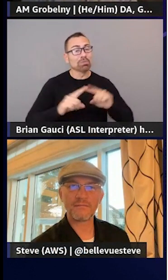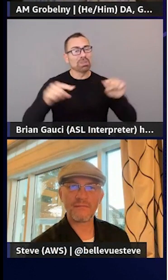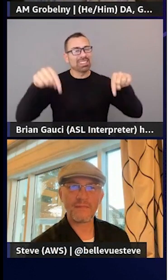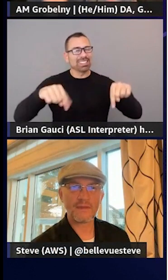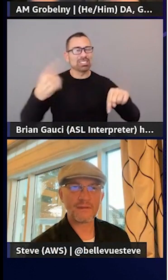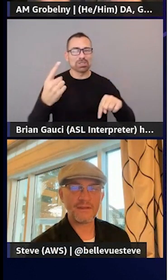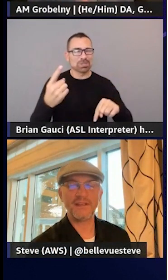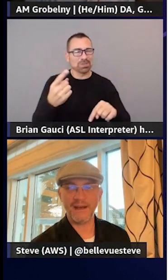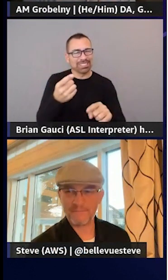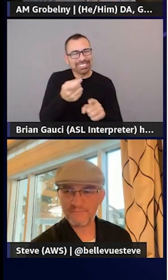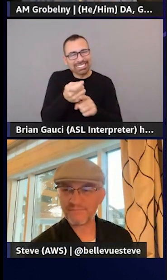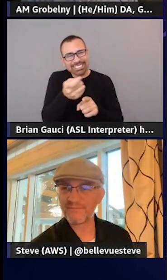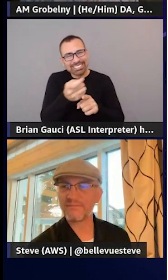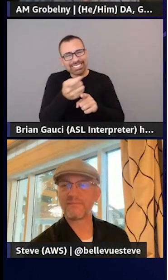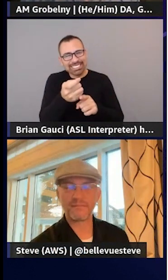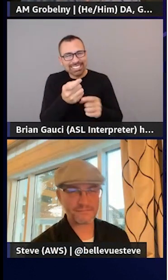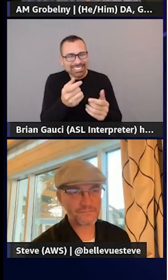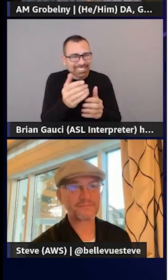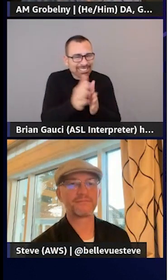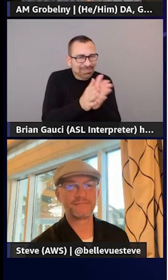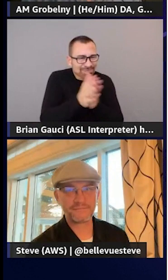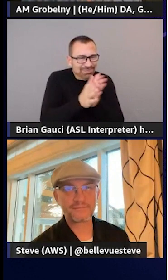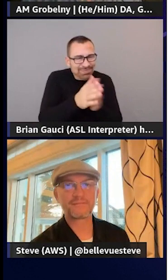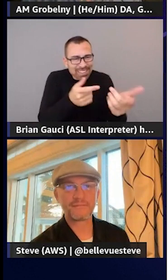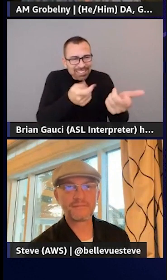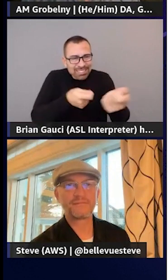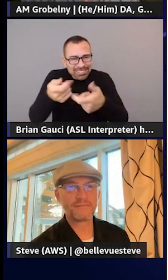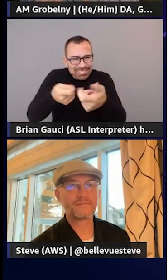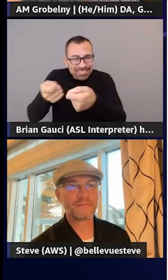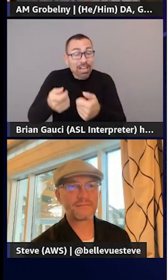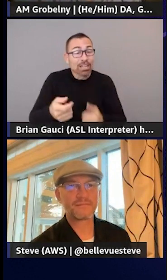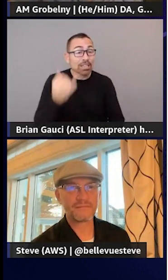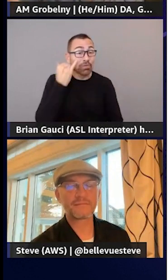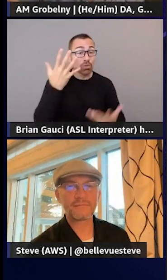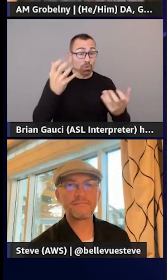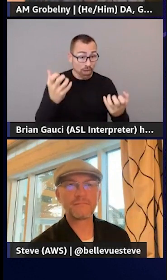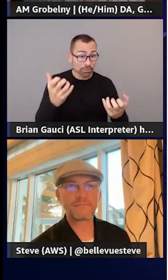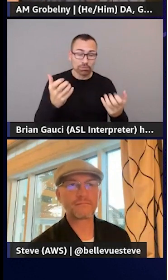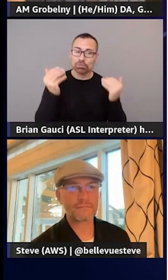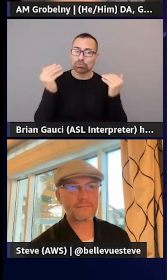tease anyway. You need to go down to Mandalay Bay and play if you want to see the rest of this.